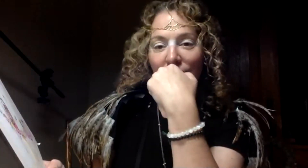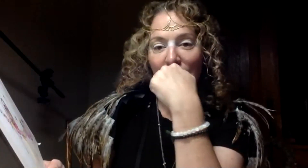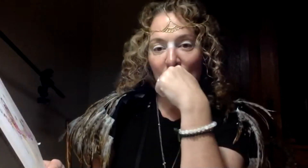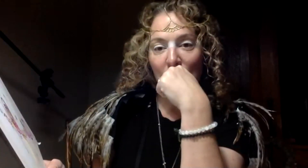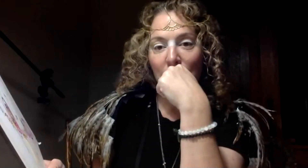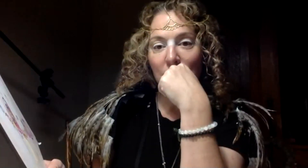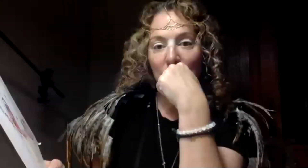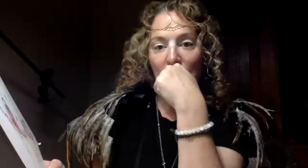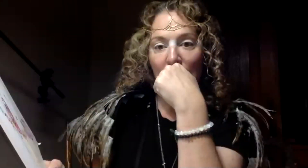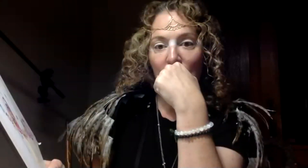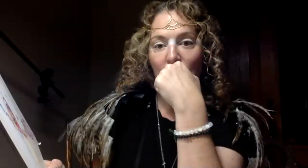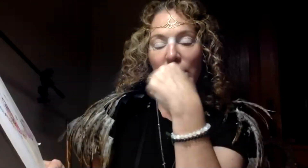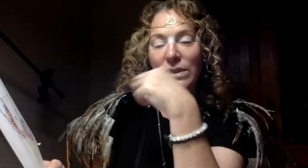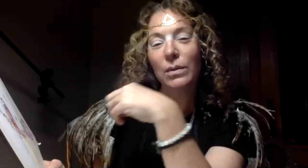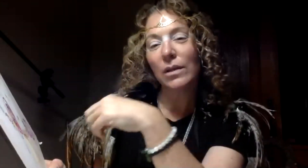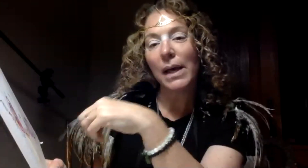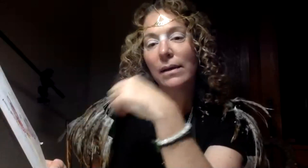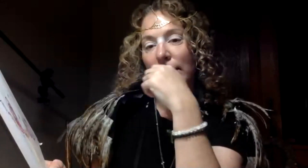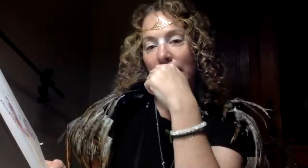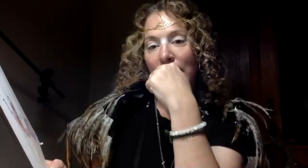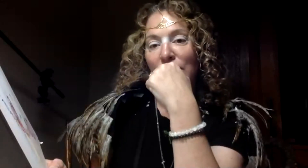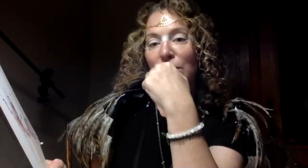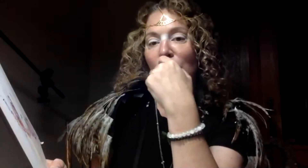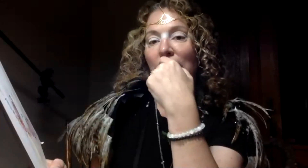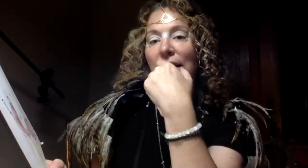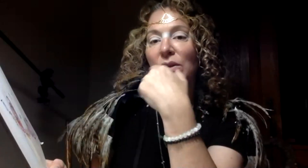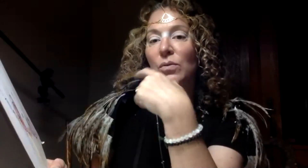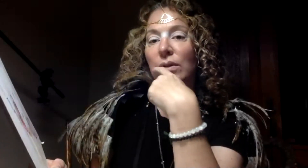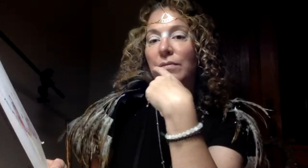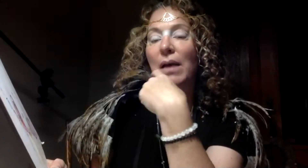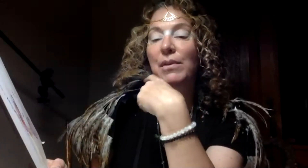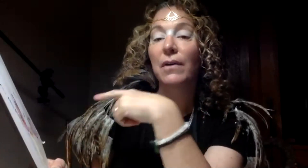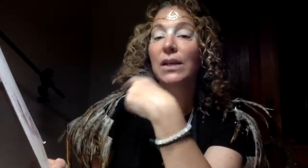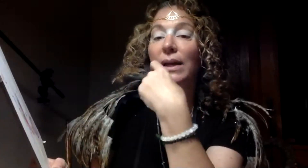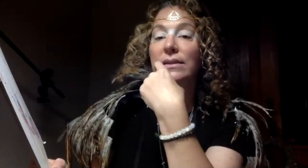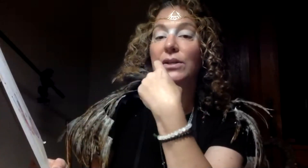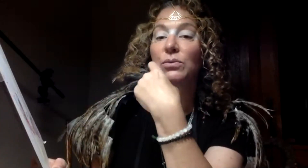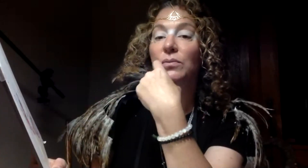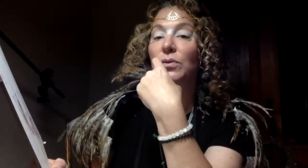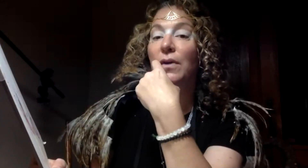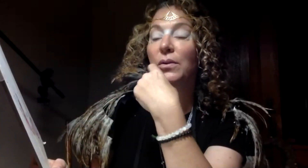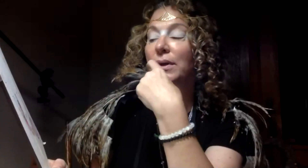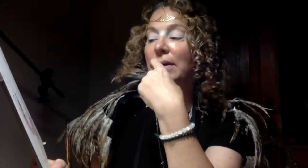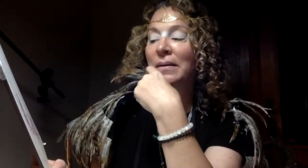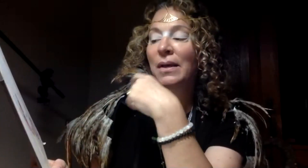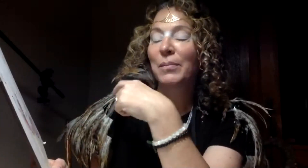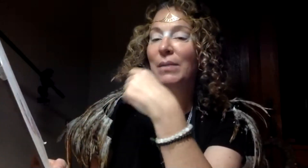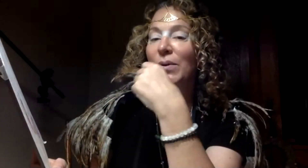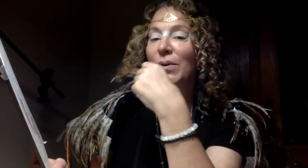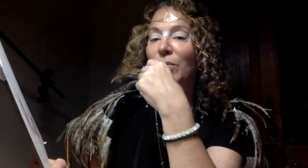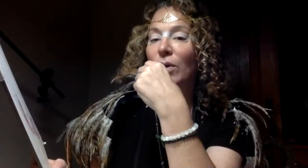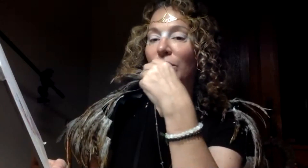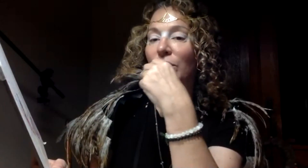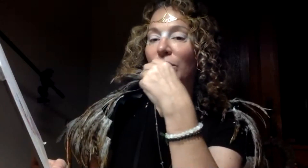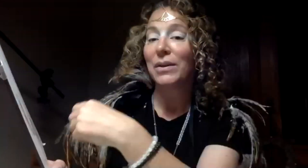sure like what's holding you back. So you might, and you looked at me funny when I said you were a rule follower.